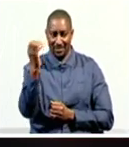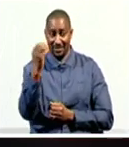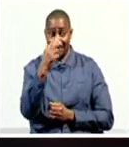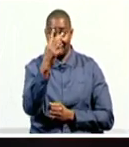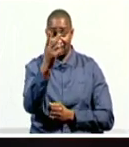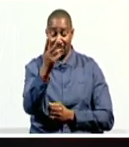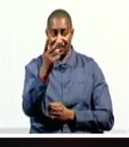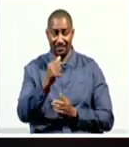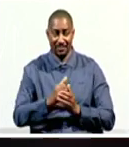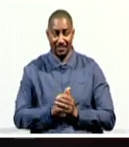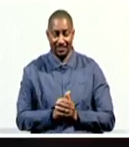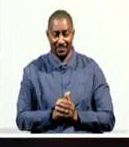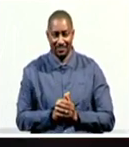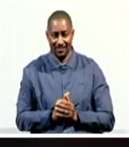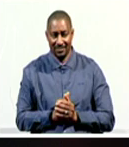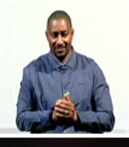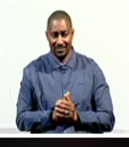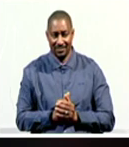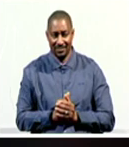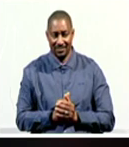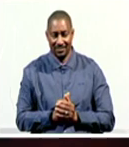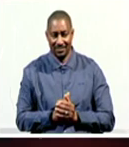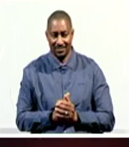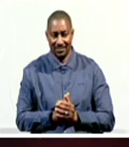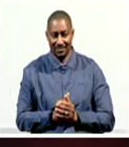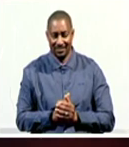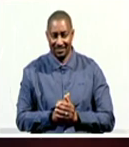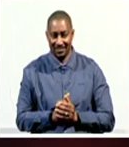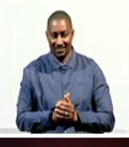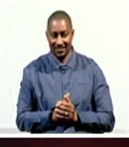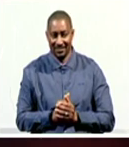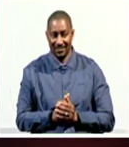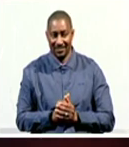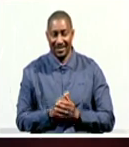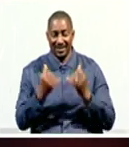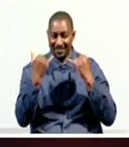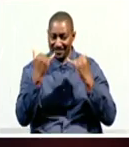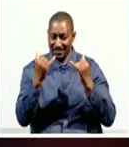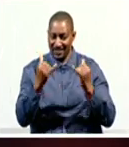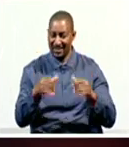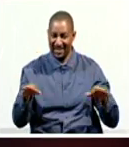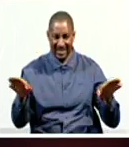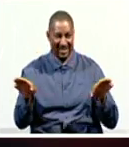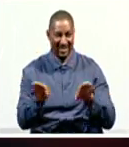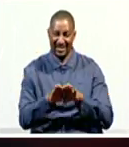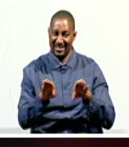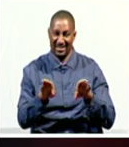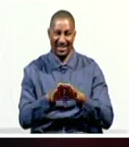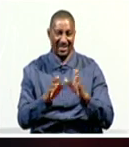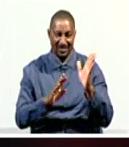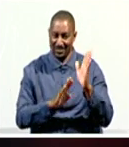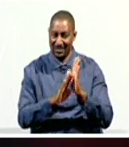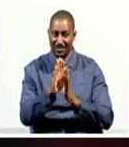much as the other one came first, it carries the same message, that of prosperity. Now, how does Harambee